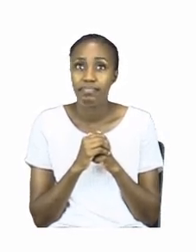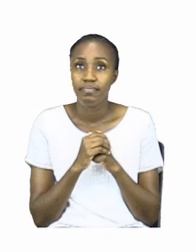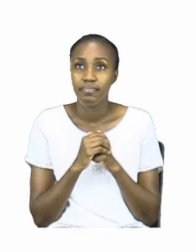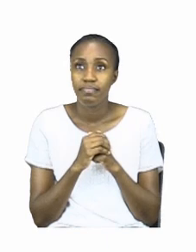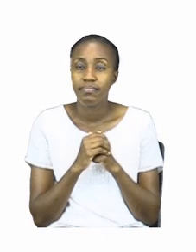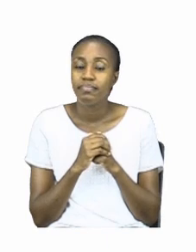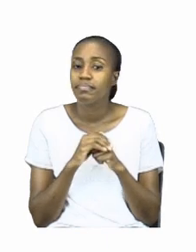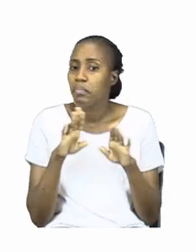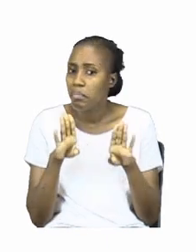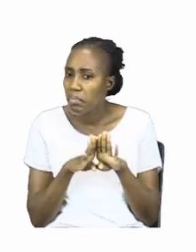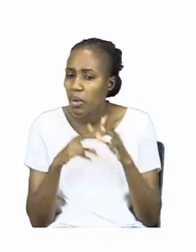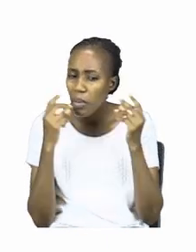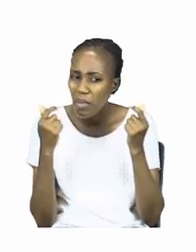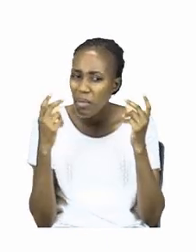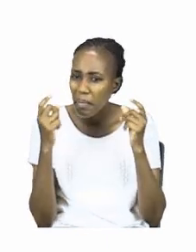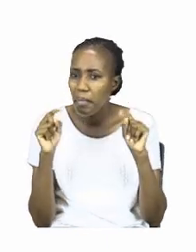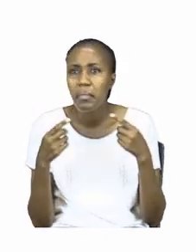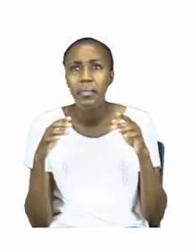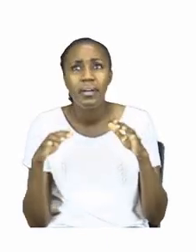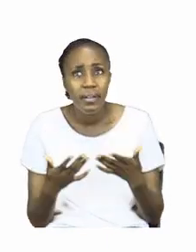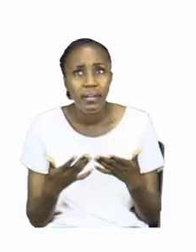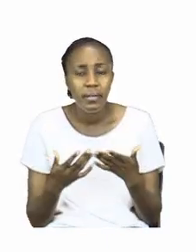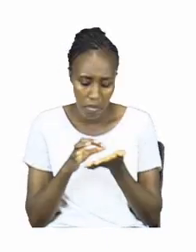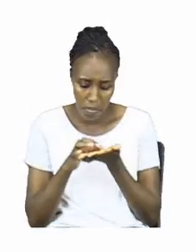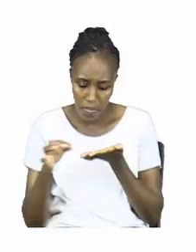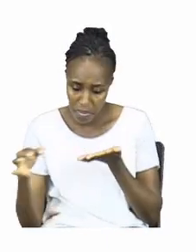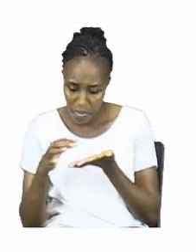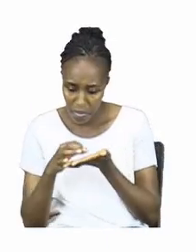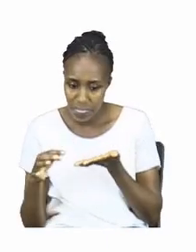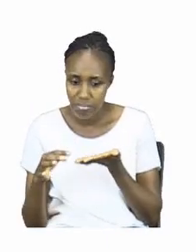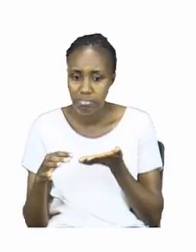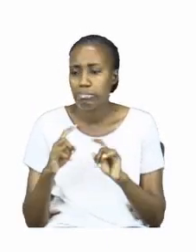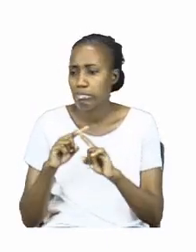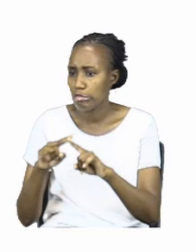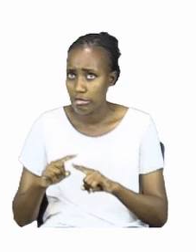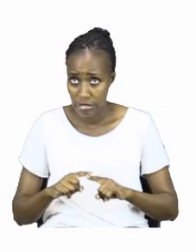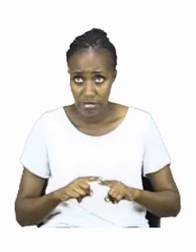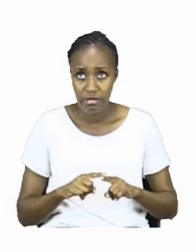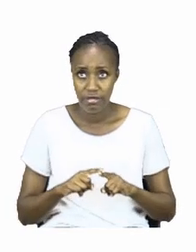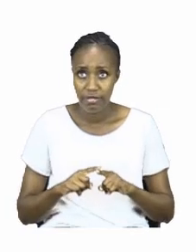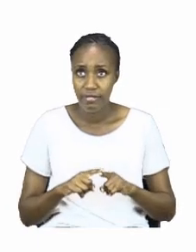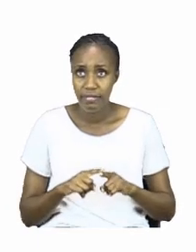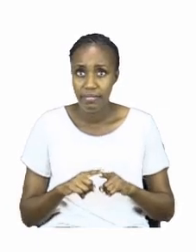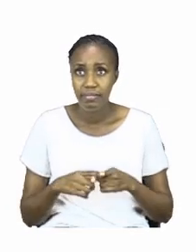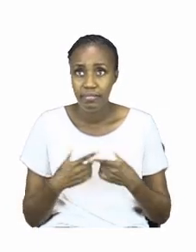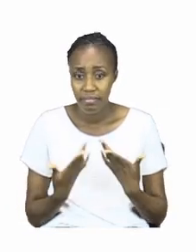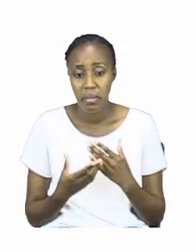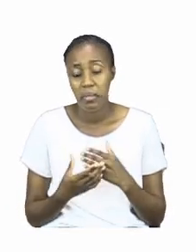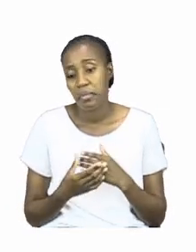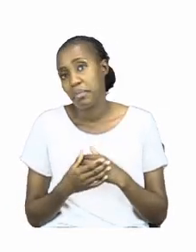musical instrument, you can use seeds or pods or different parts of a